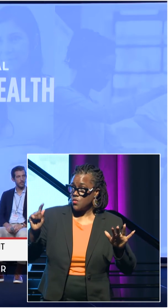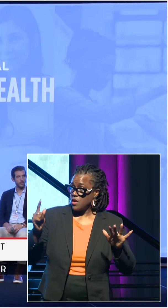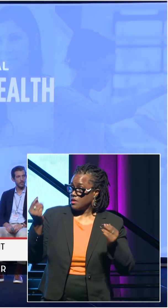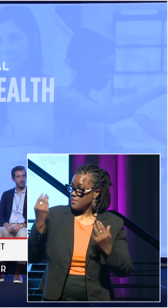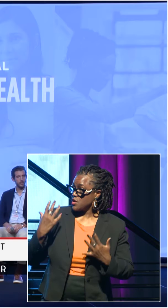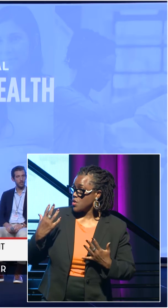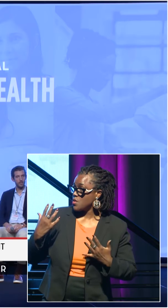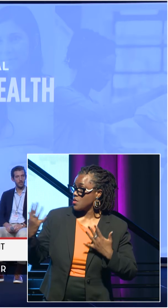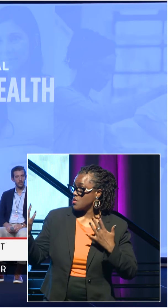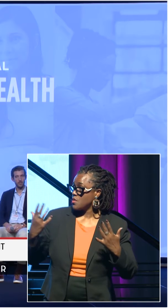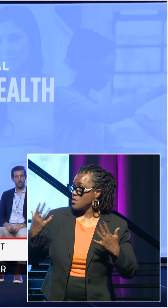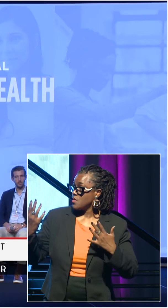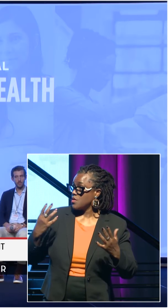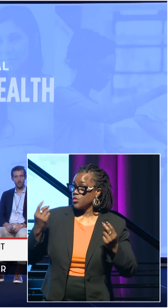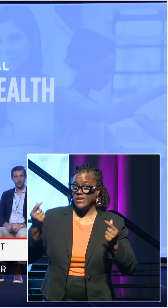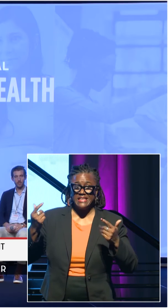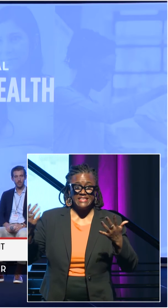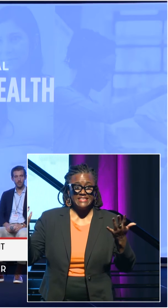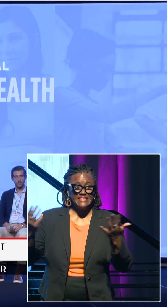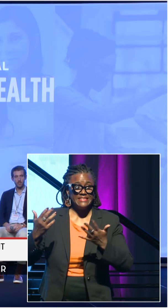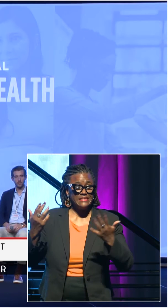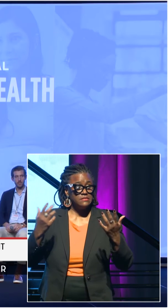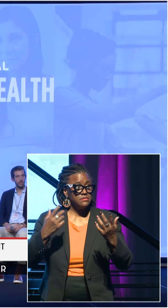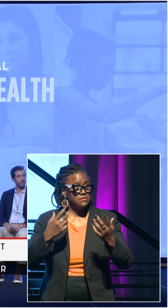anyone let me know that quickly?